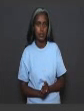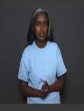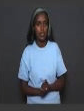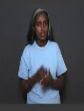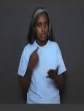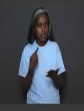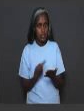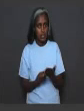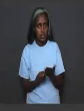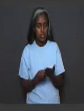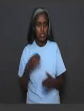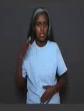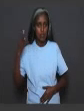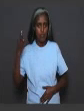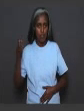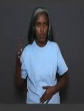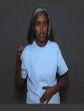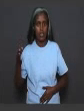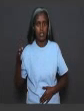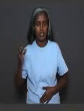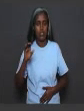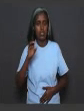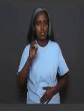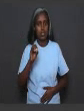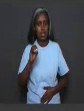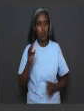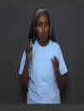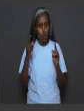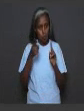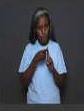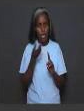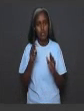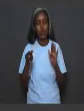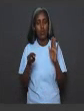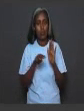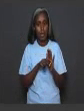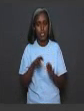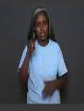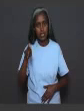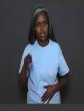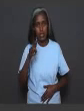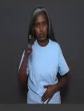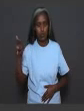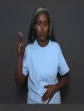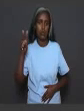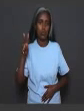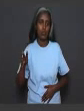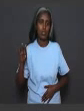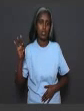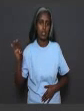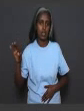Thus, the foci are 0 plus or minus the square root